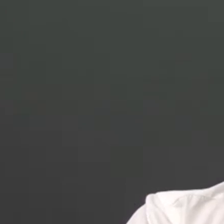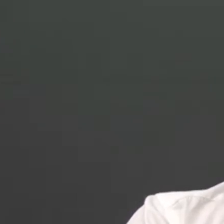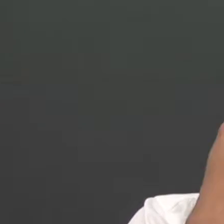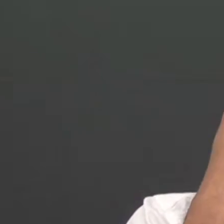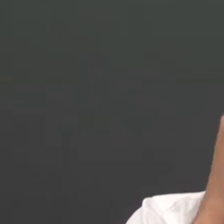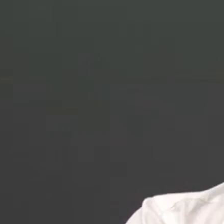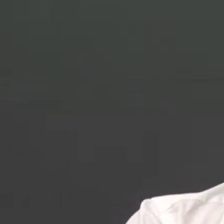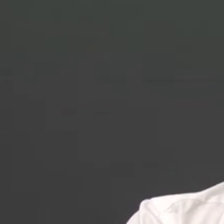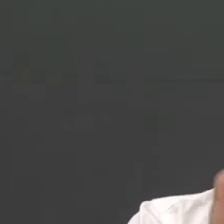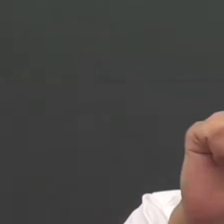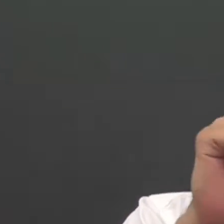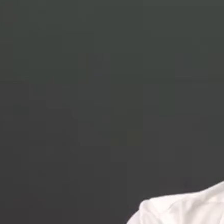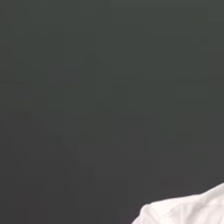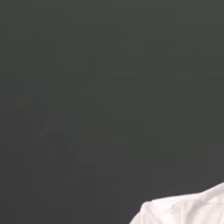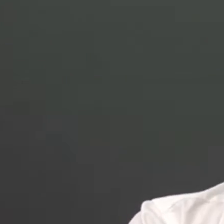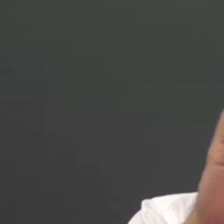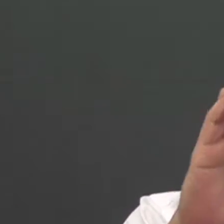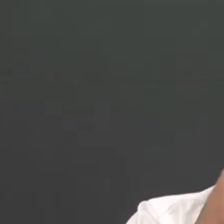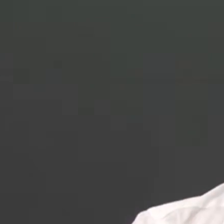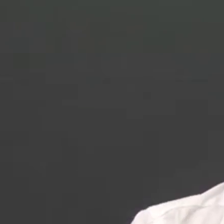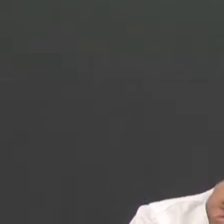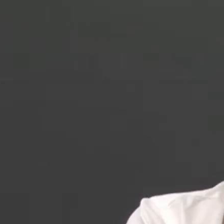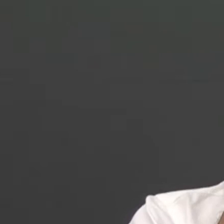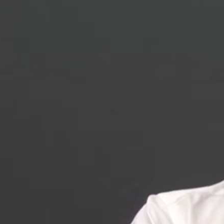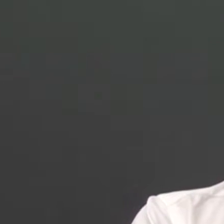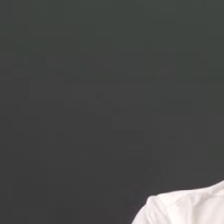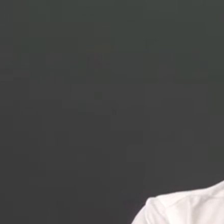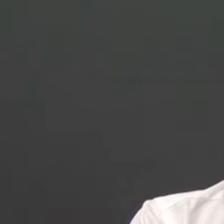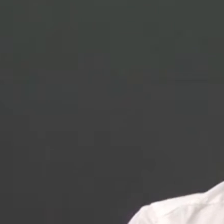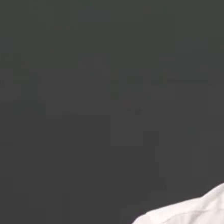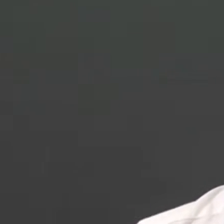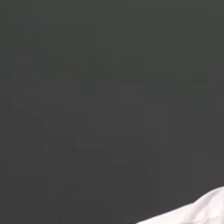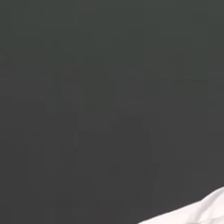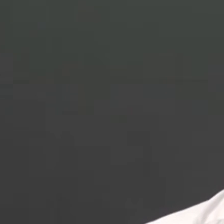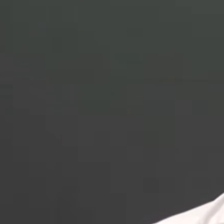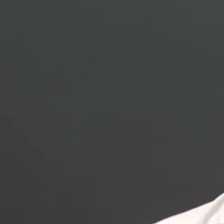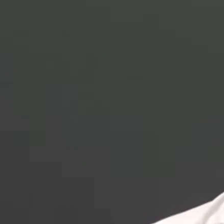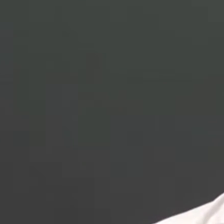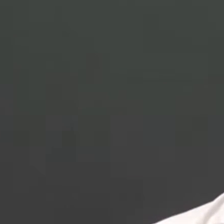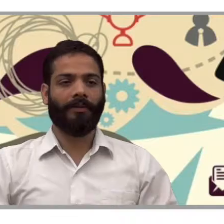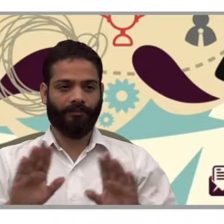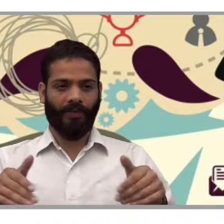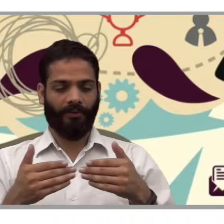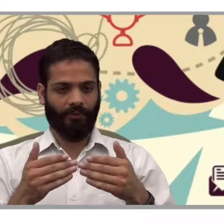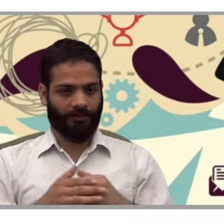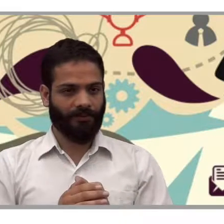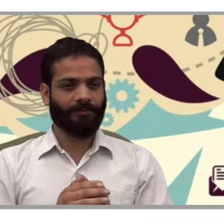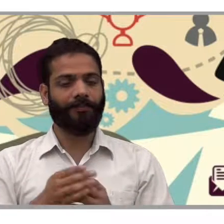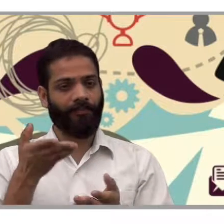I work in ISLA TC, Indian Sign Language Research and Training Center, as an instructor.